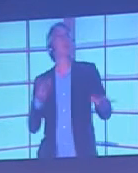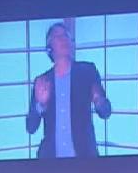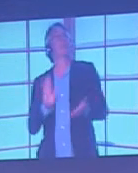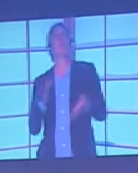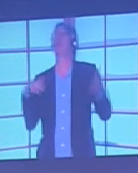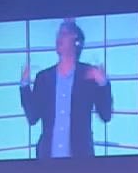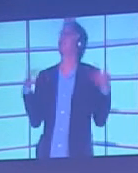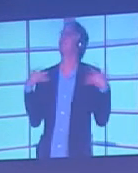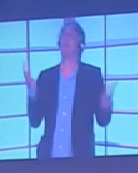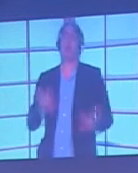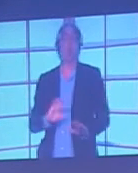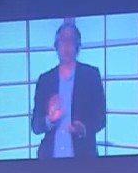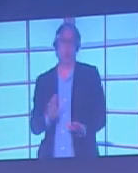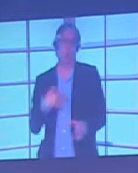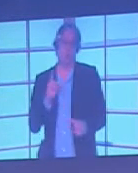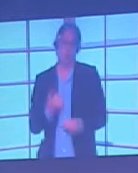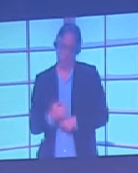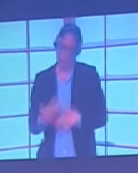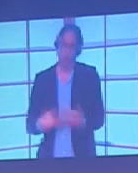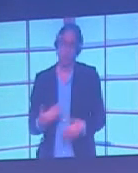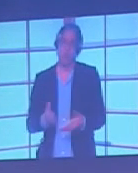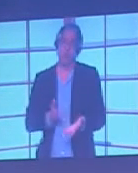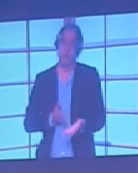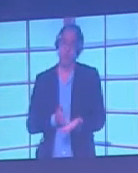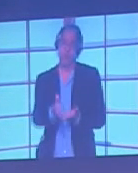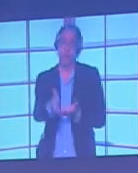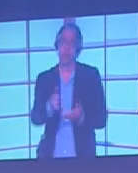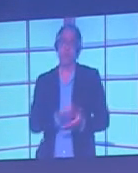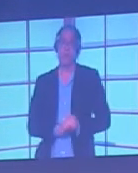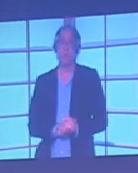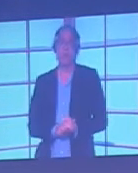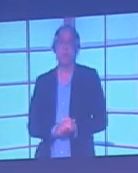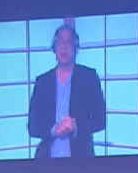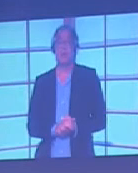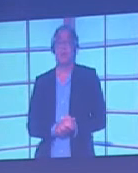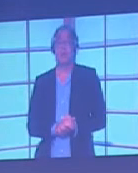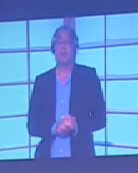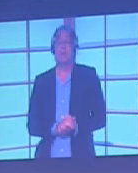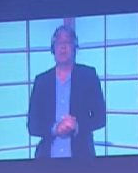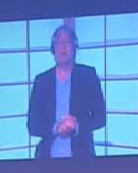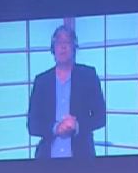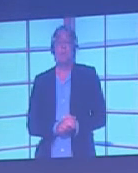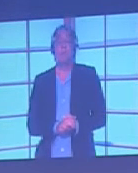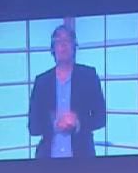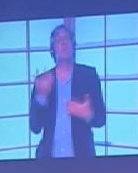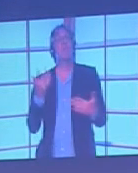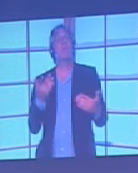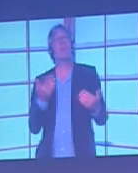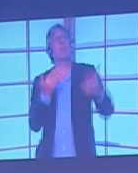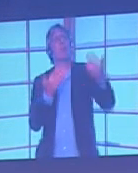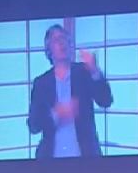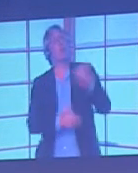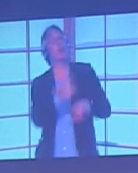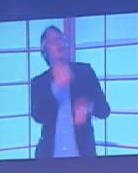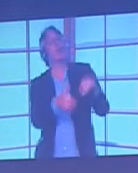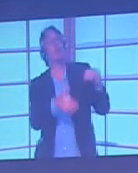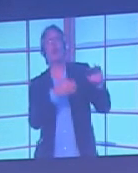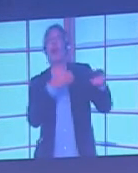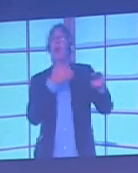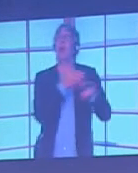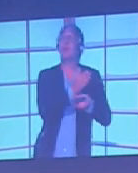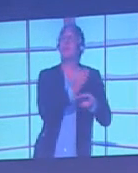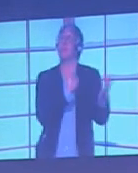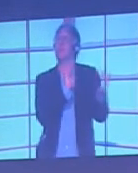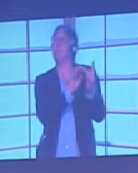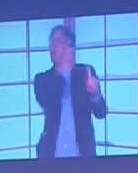in progress. We need to be really sure that those disability access officers or disability liaison officers